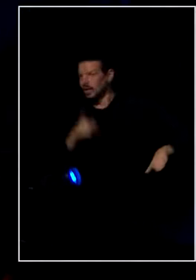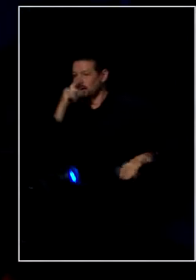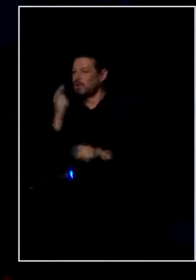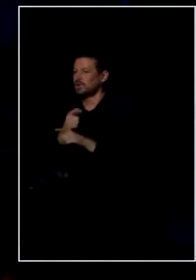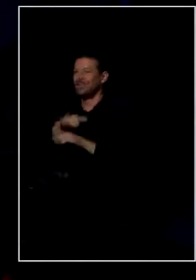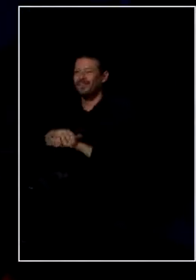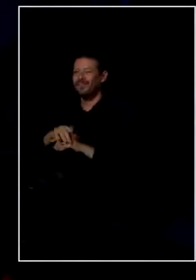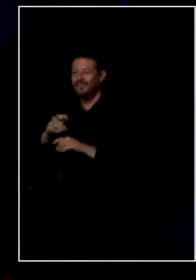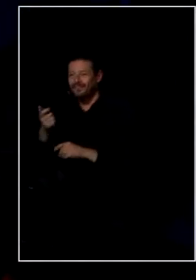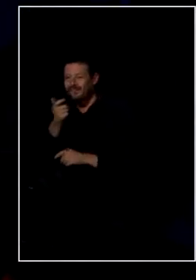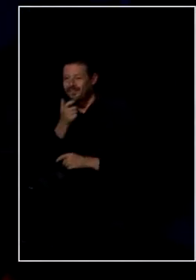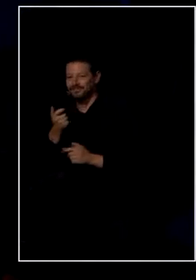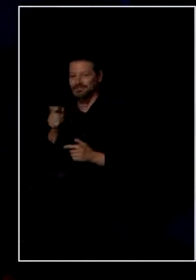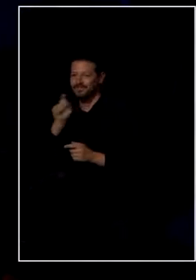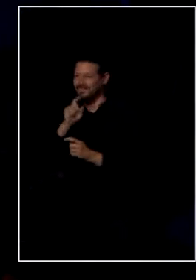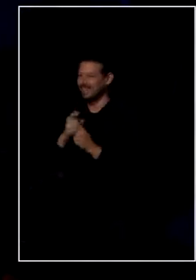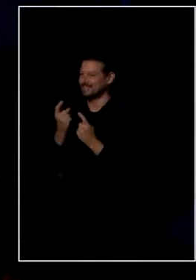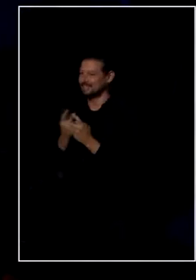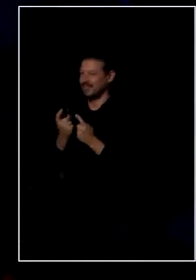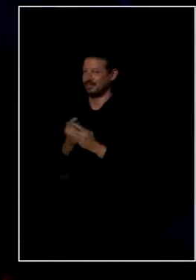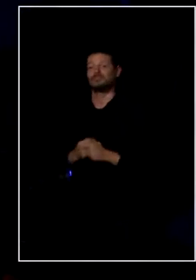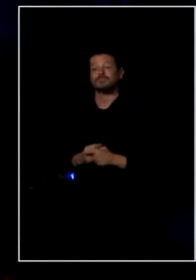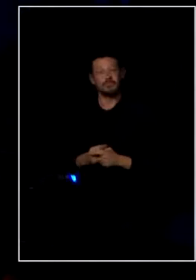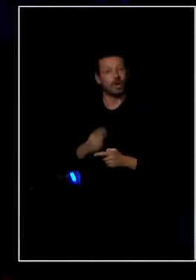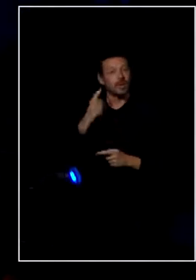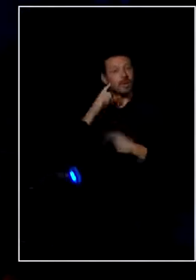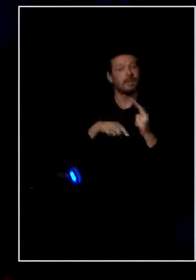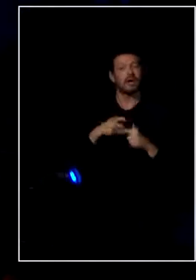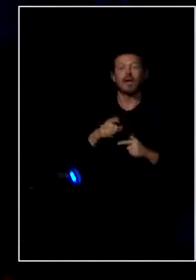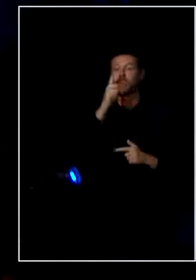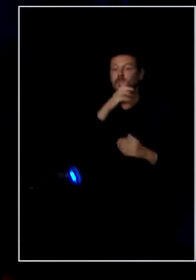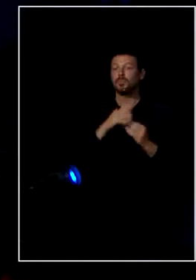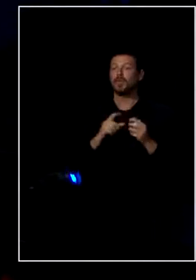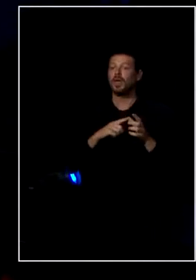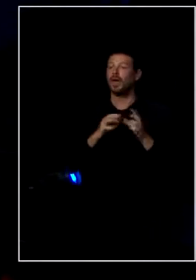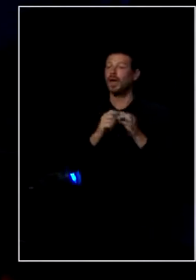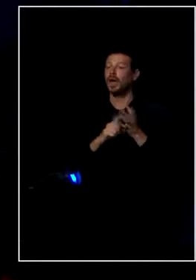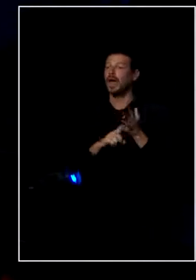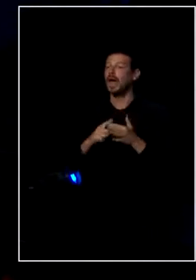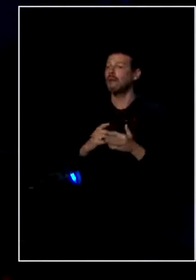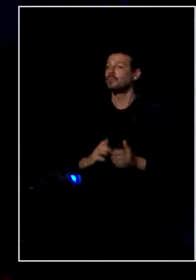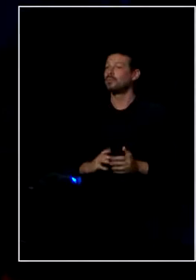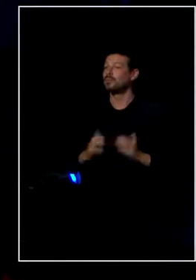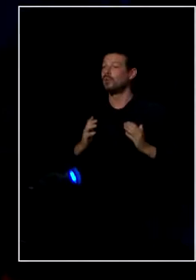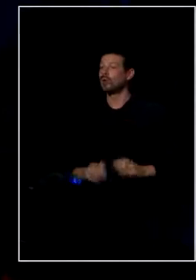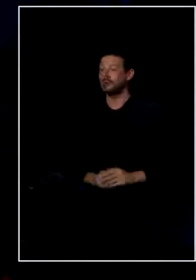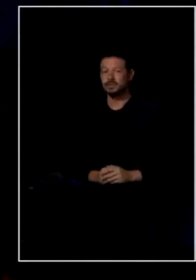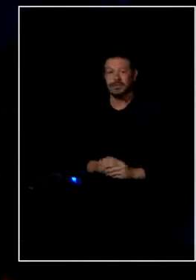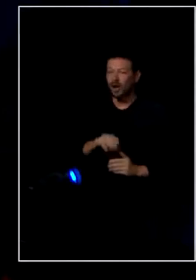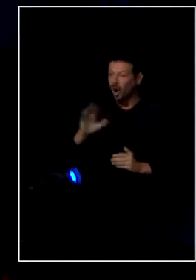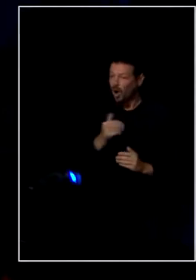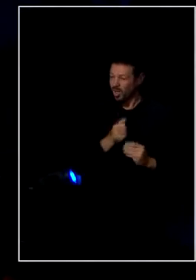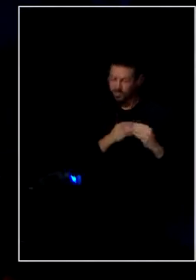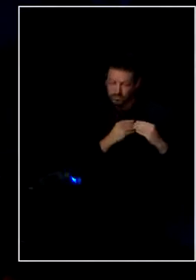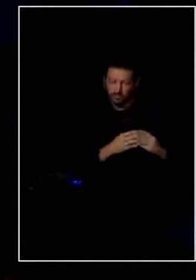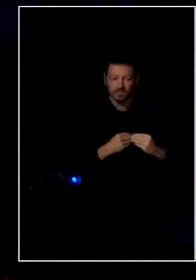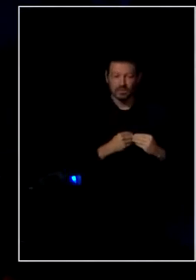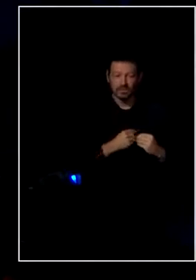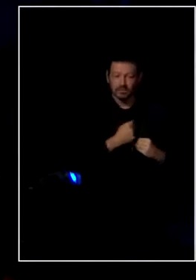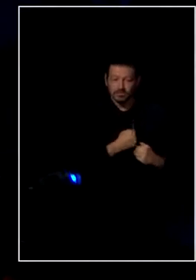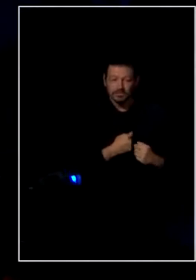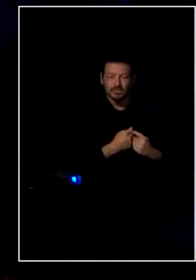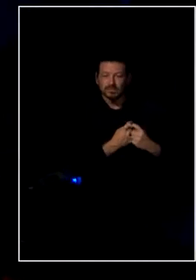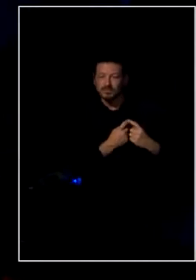freaking awesome. Just think about that. Able bodies, like, you know, we've all got interests and things that we're passionate about, so